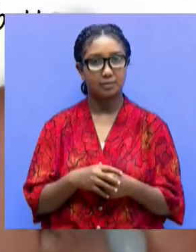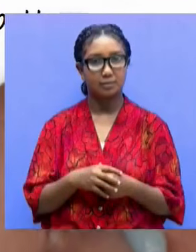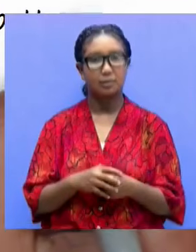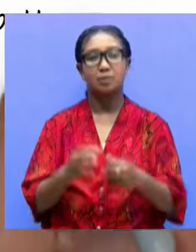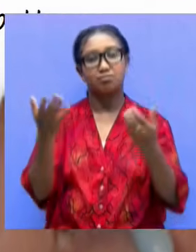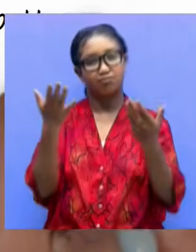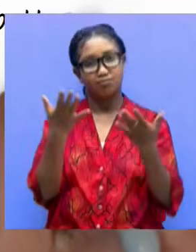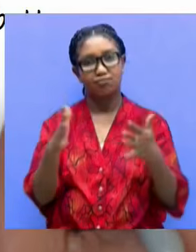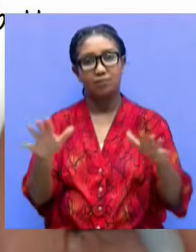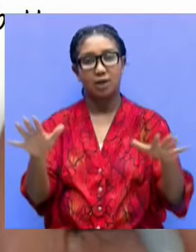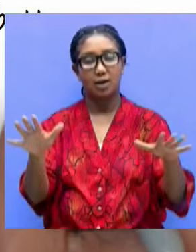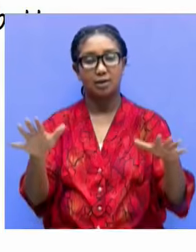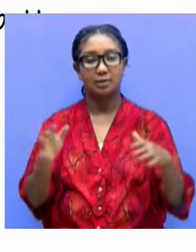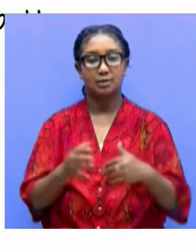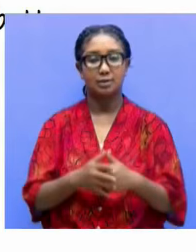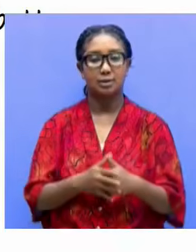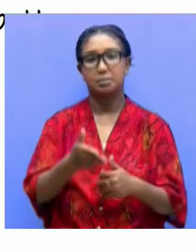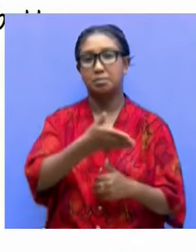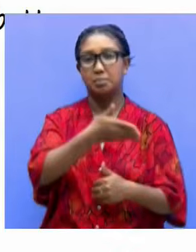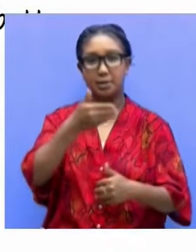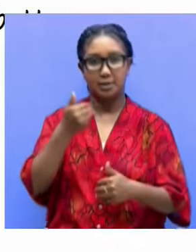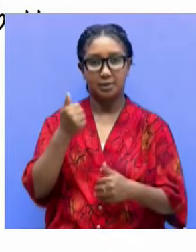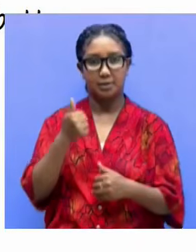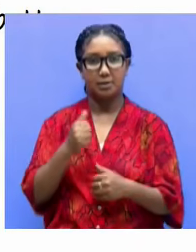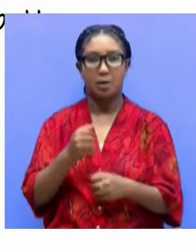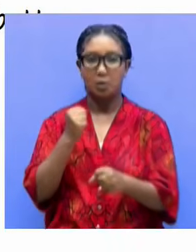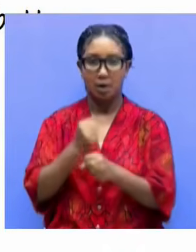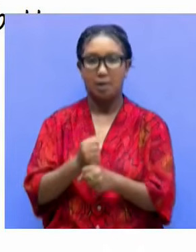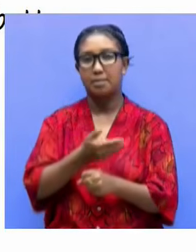done better.